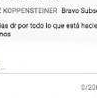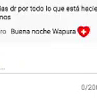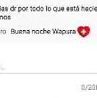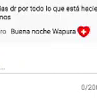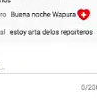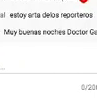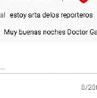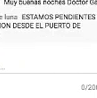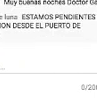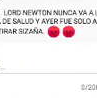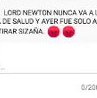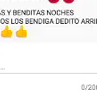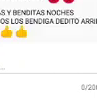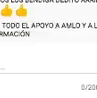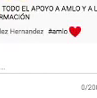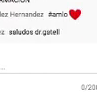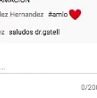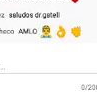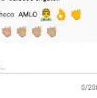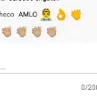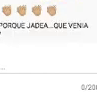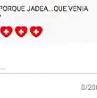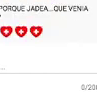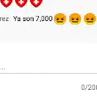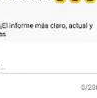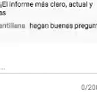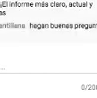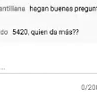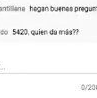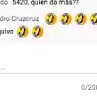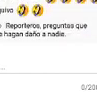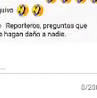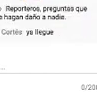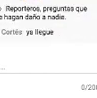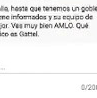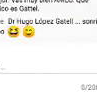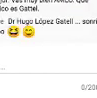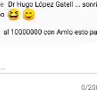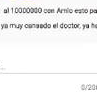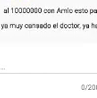Let's begin with the daily technical report.